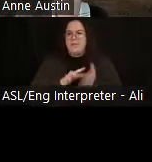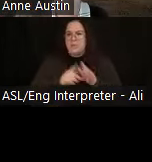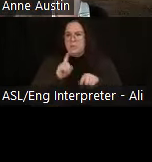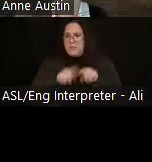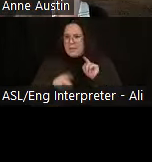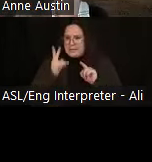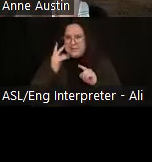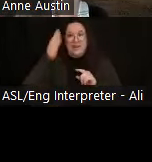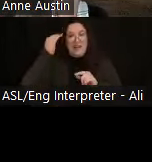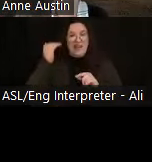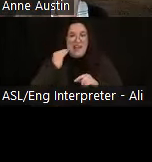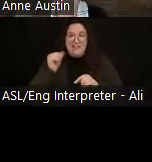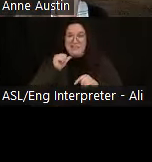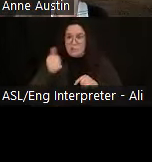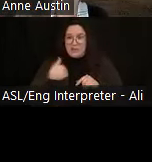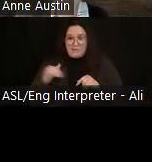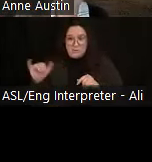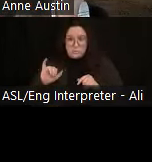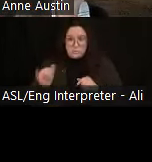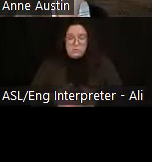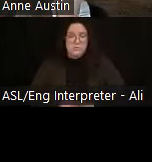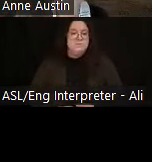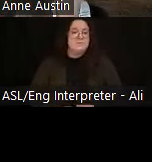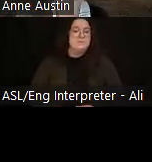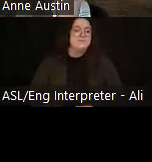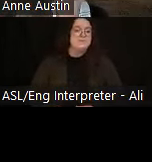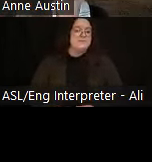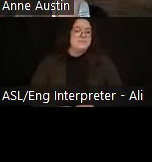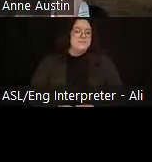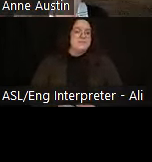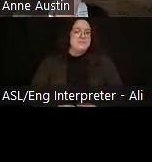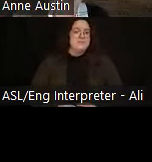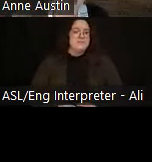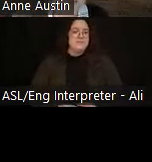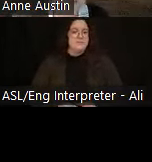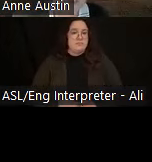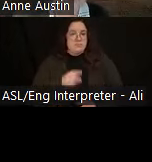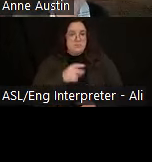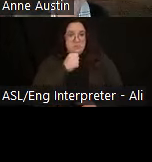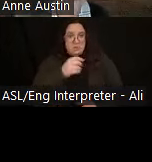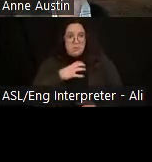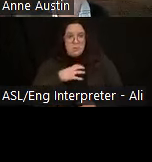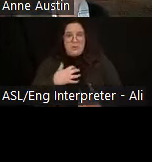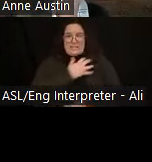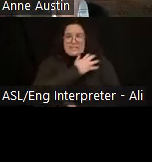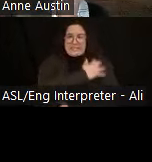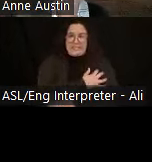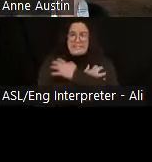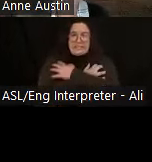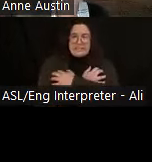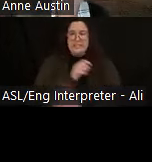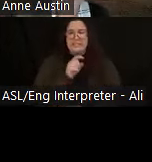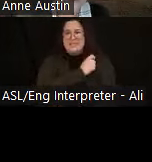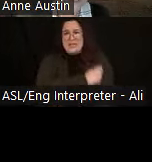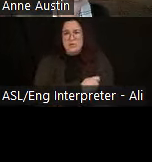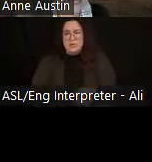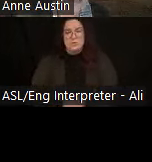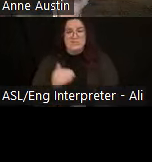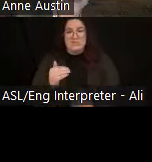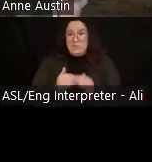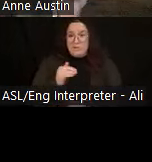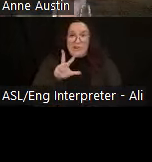her head. But as you can also see from this image, that she was heavily tattooed. She had over